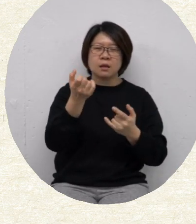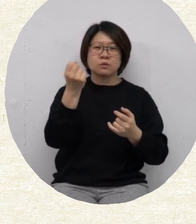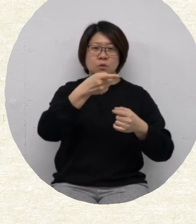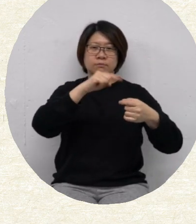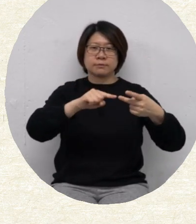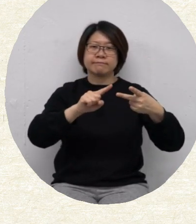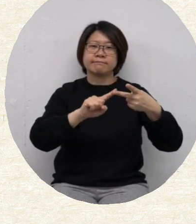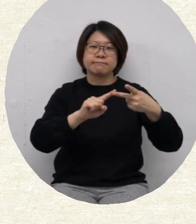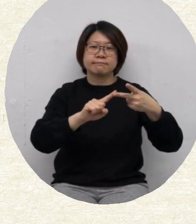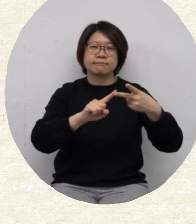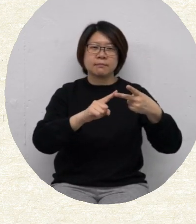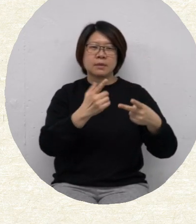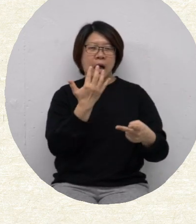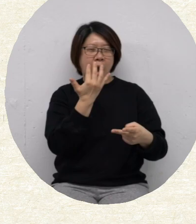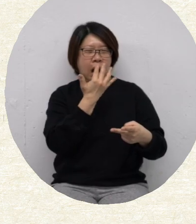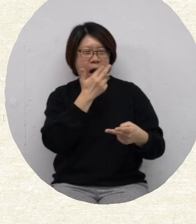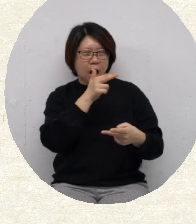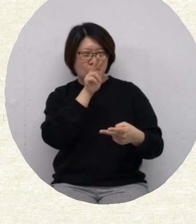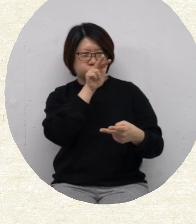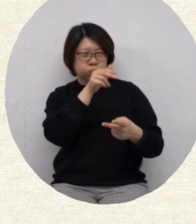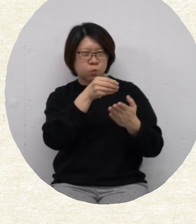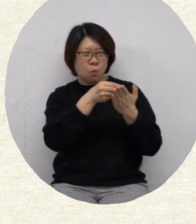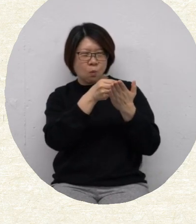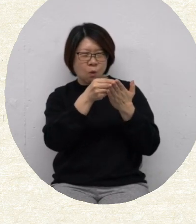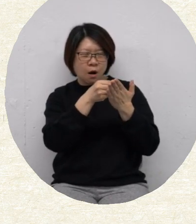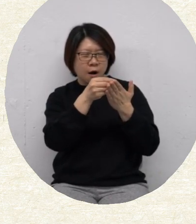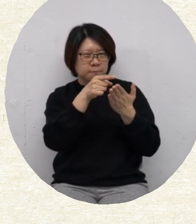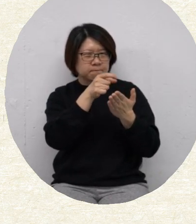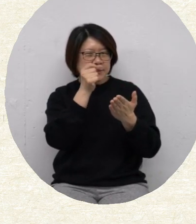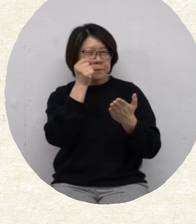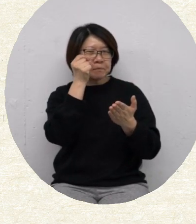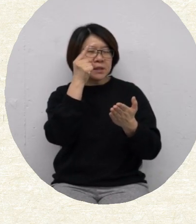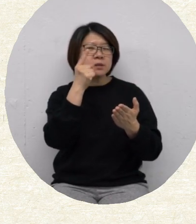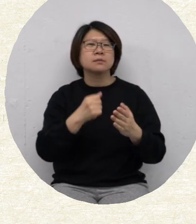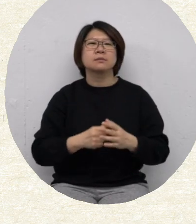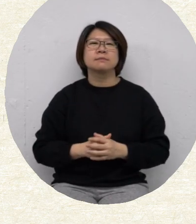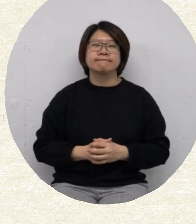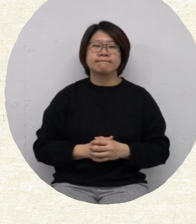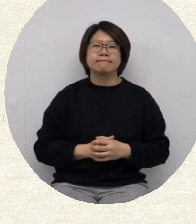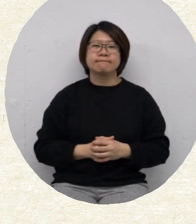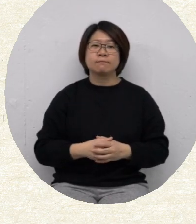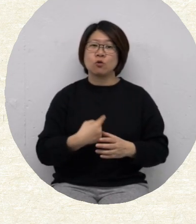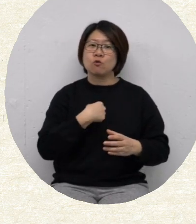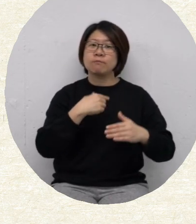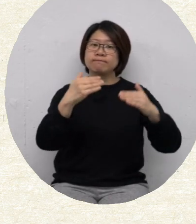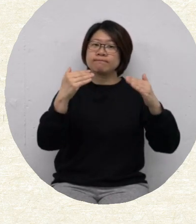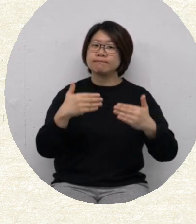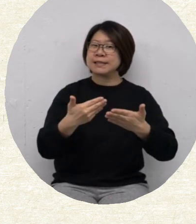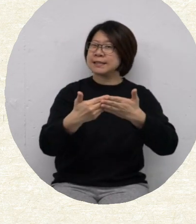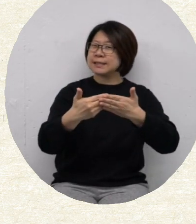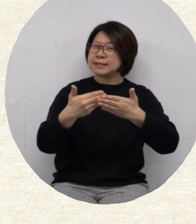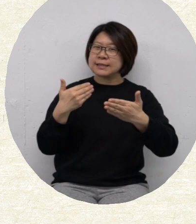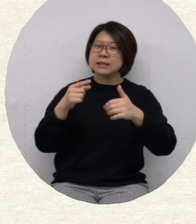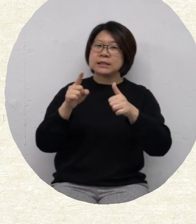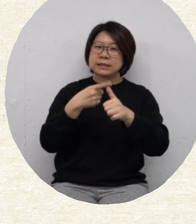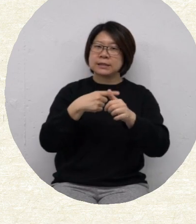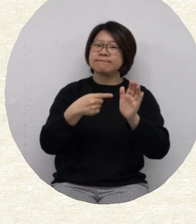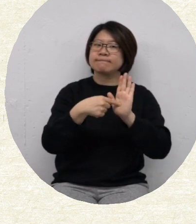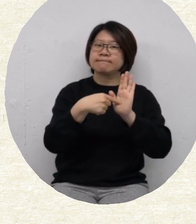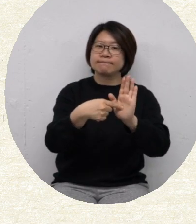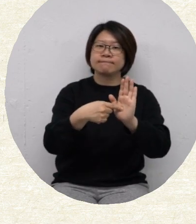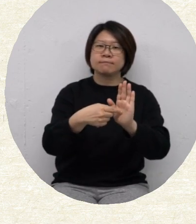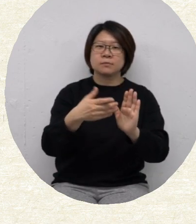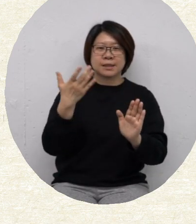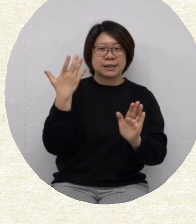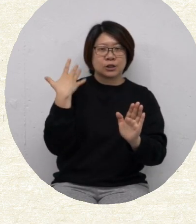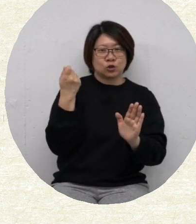only because they're unrealistically and precariously placed in these paper cups, but also because of the way